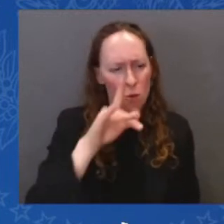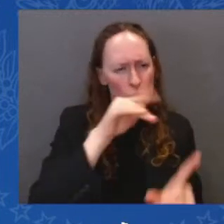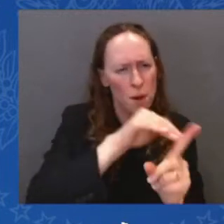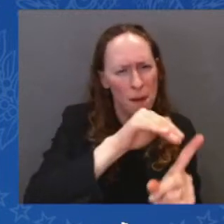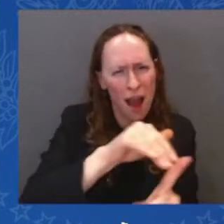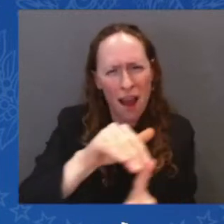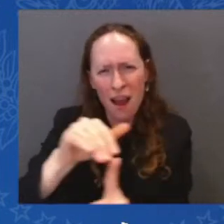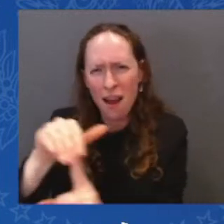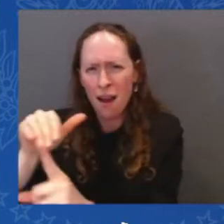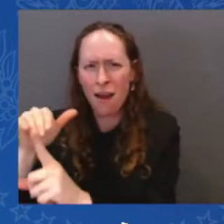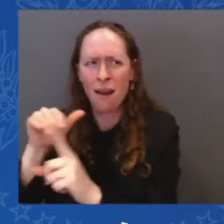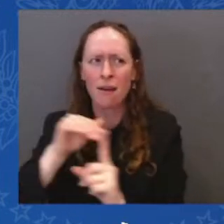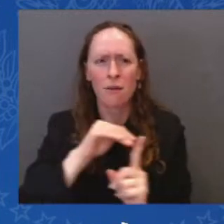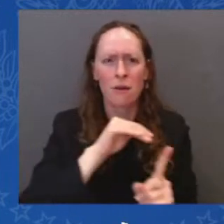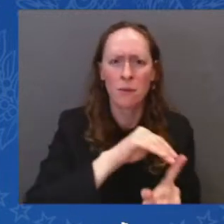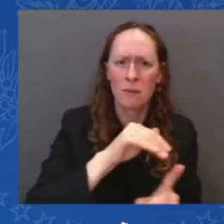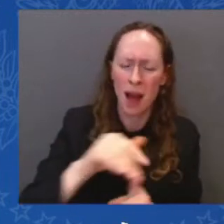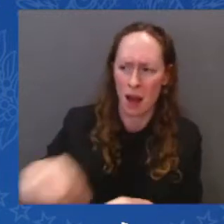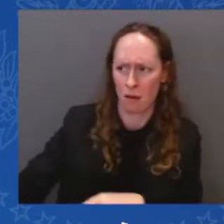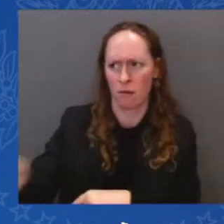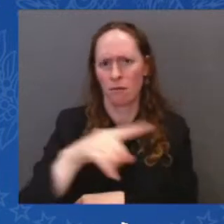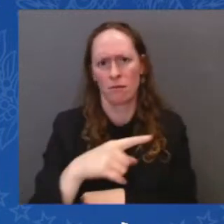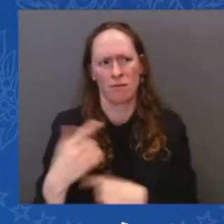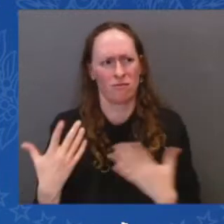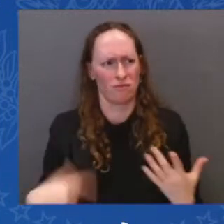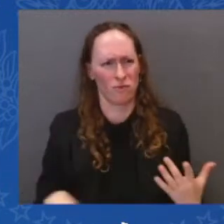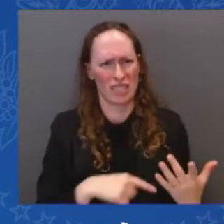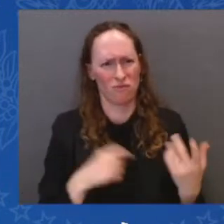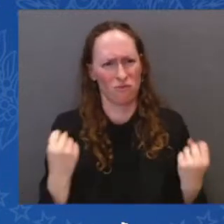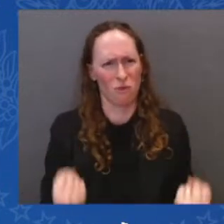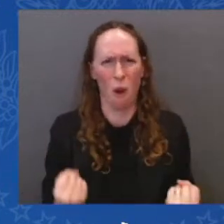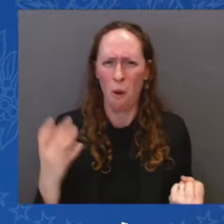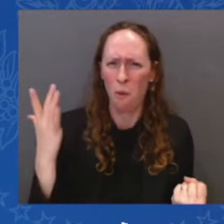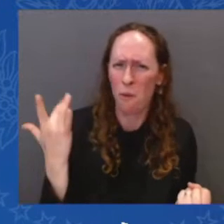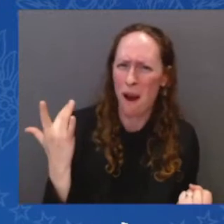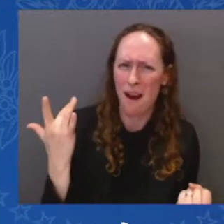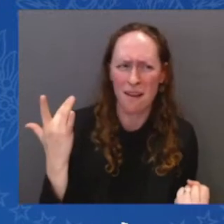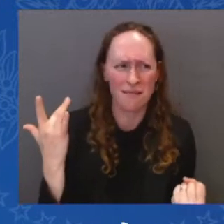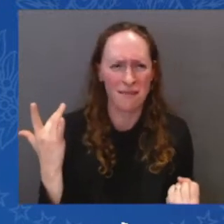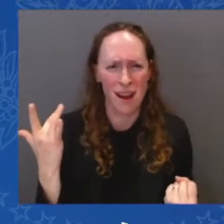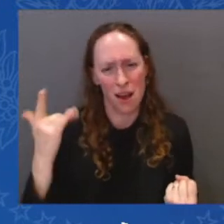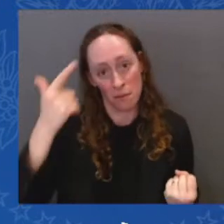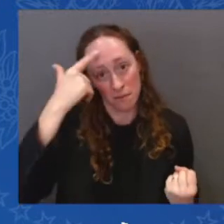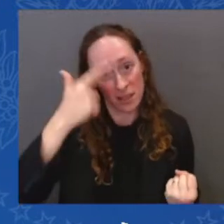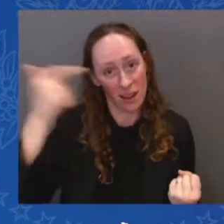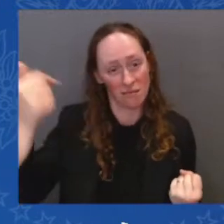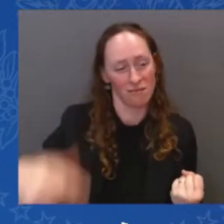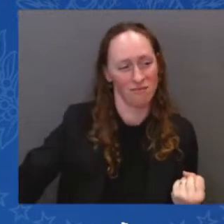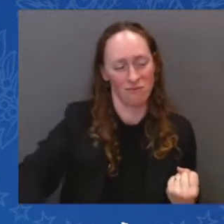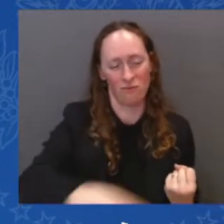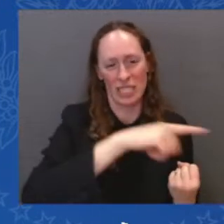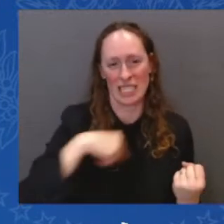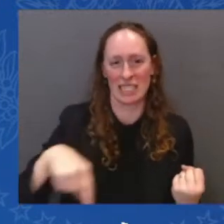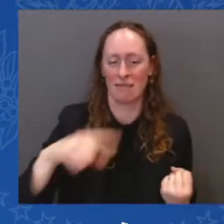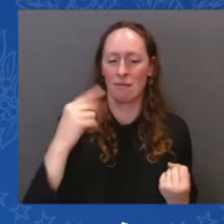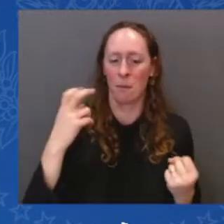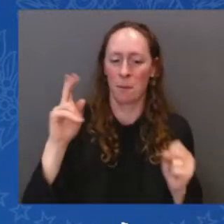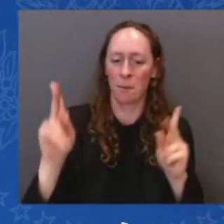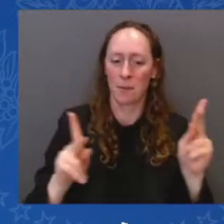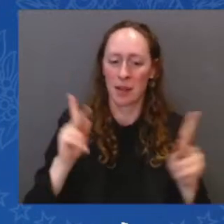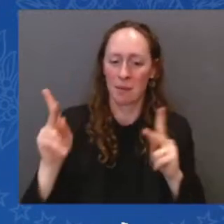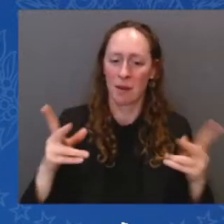a democracy, and how the United States, for more than 2 centuries, has always managed to keep moving forward.